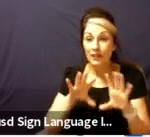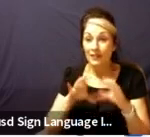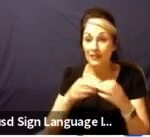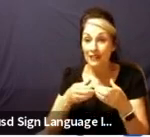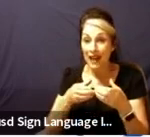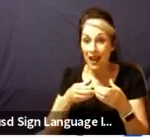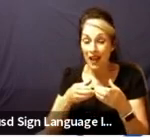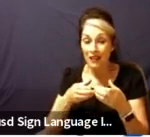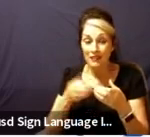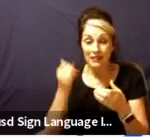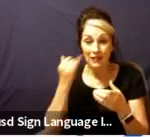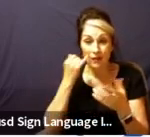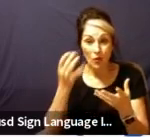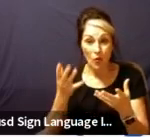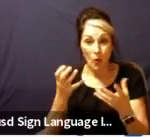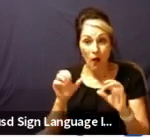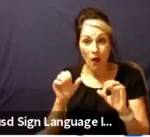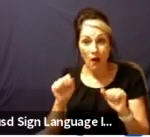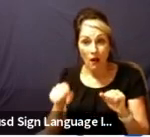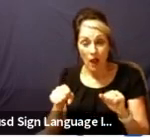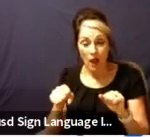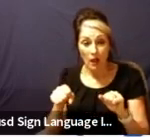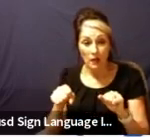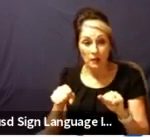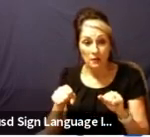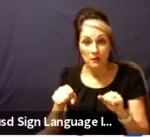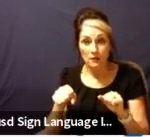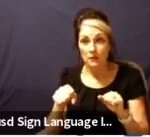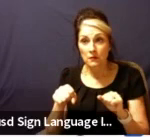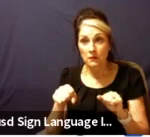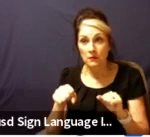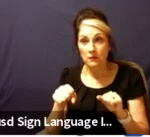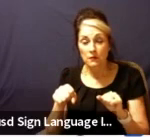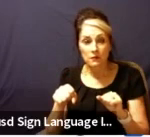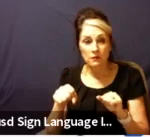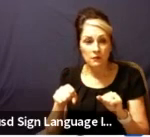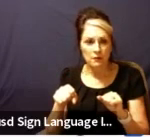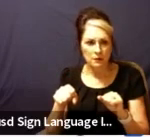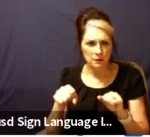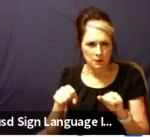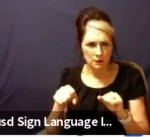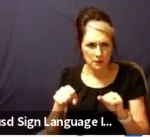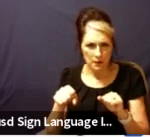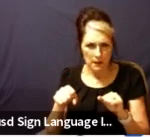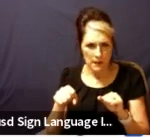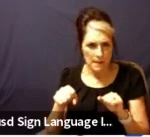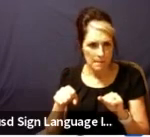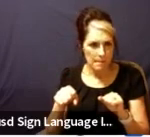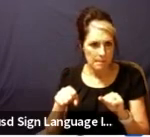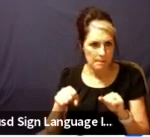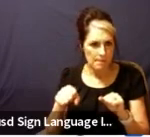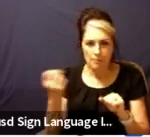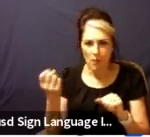particular course, if you want, you can gosh, come on.